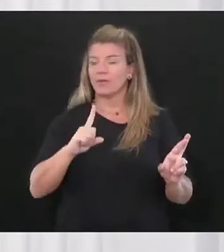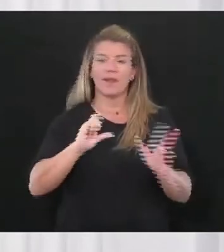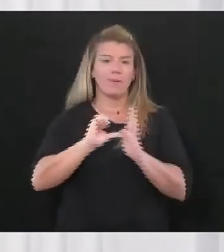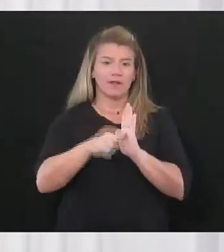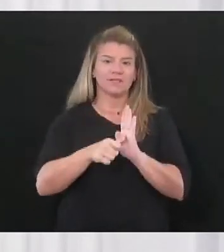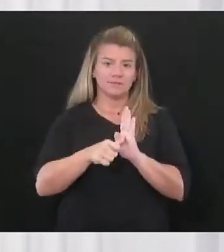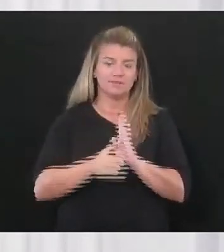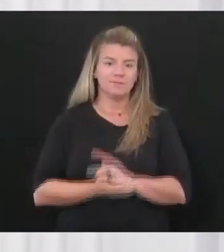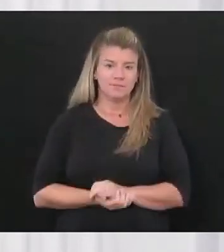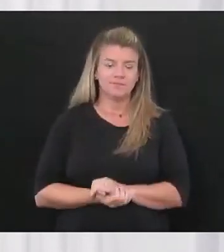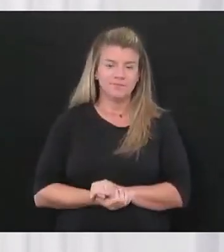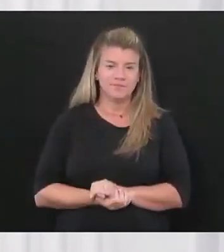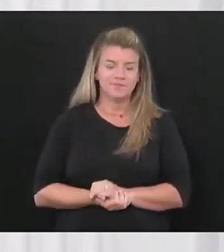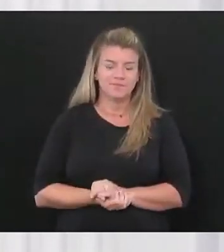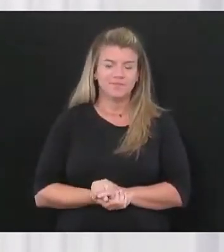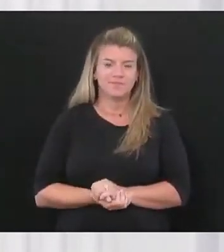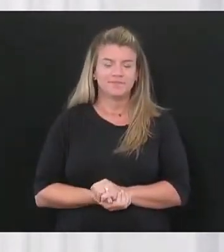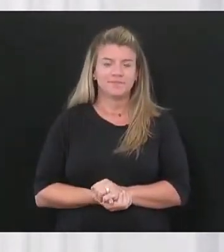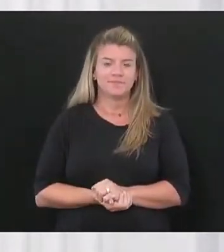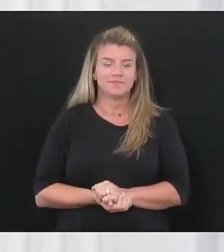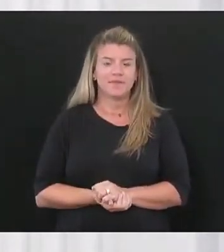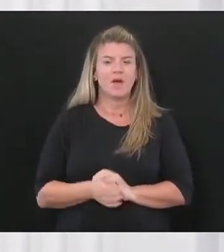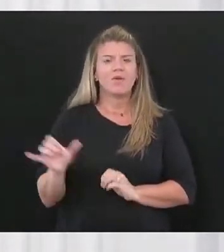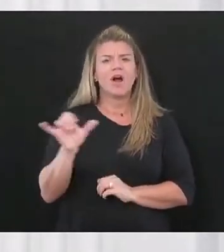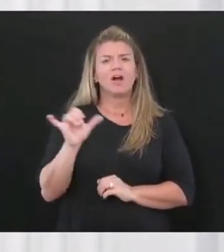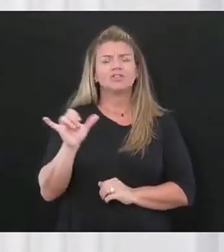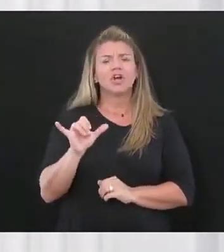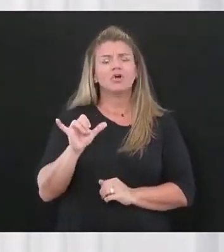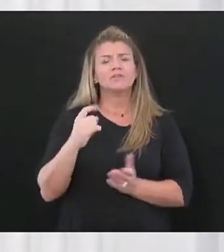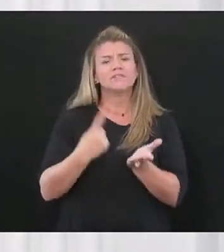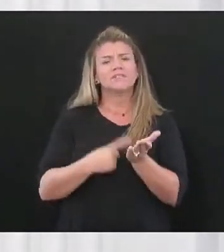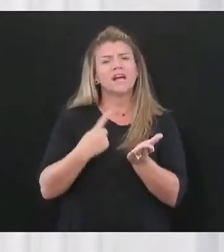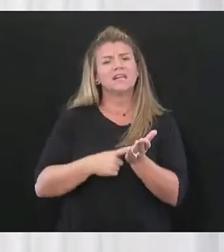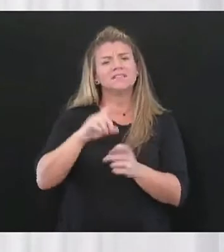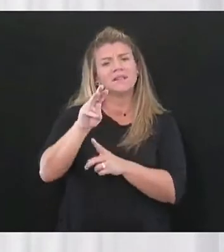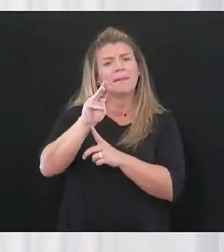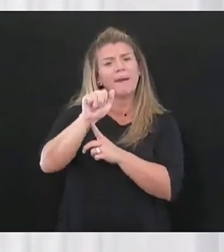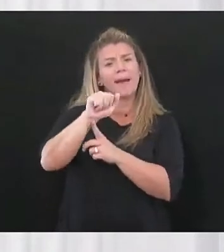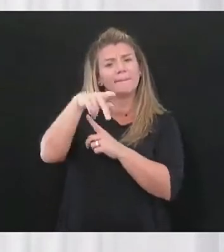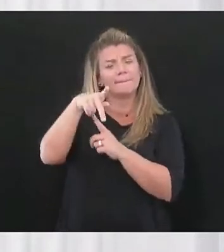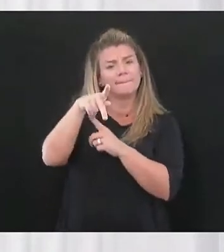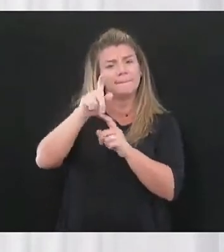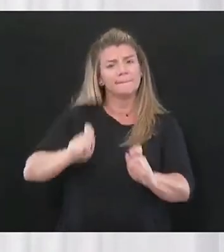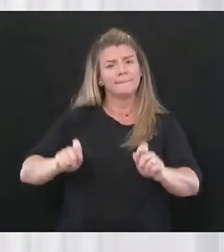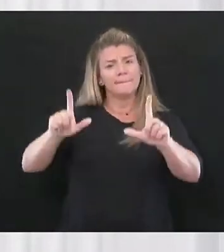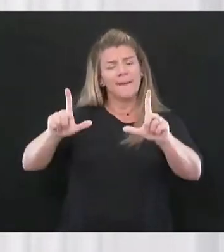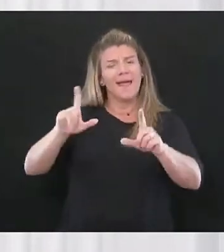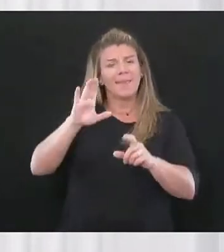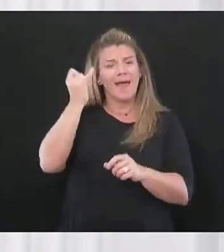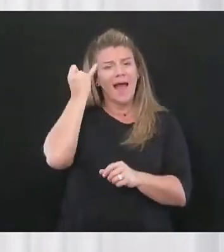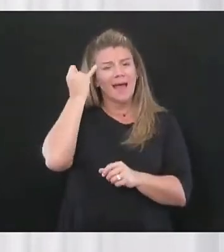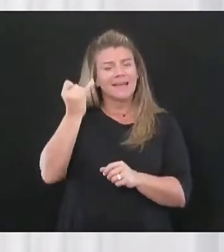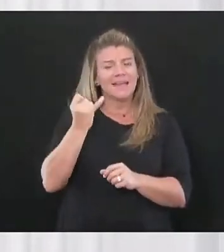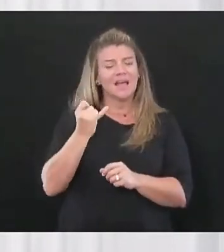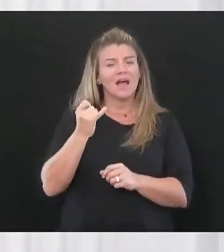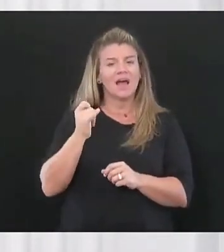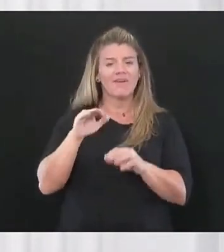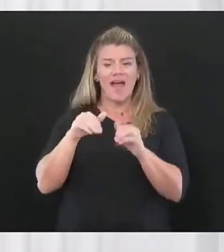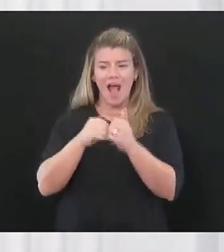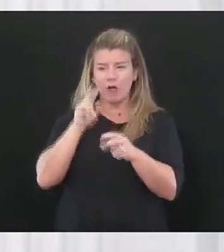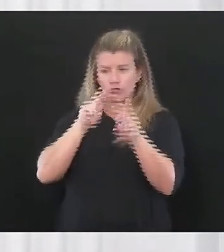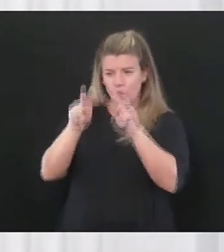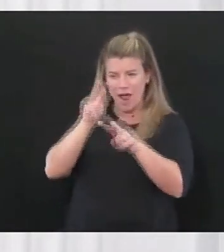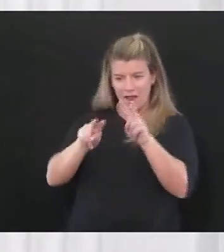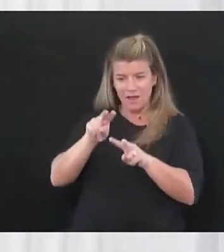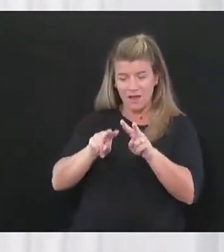impressed. I want to also talk about this map and the idea of tracking. I want to come back to, we knew that we would not